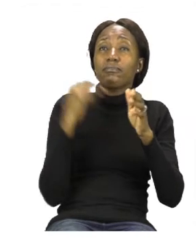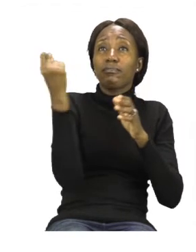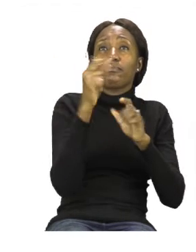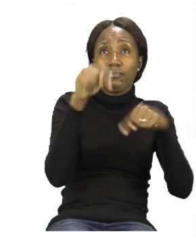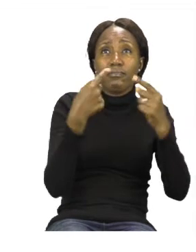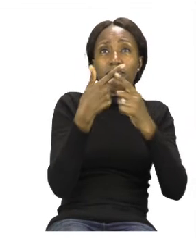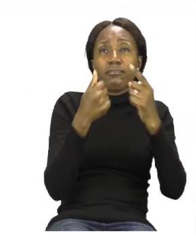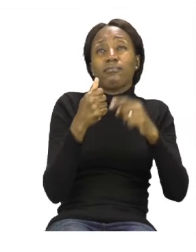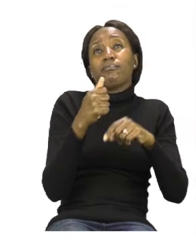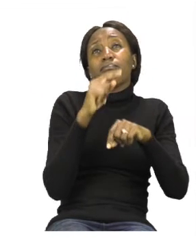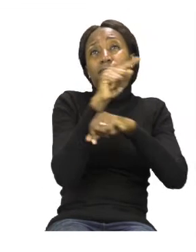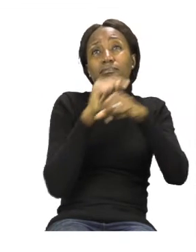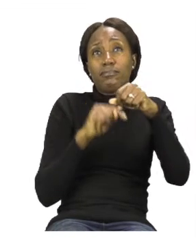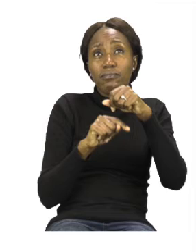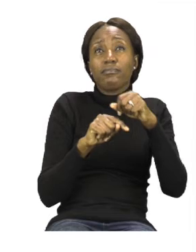Price,